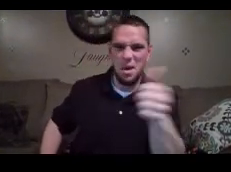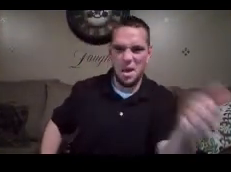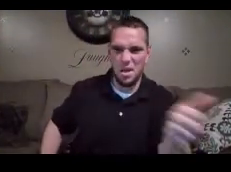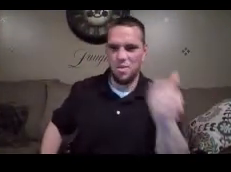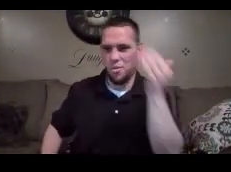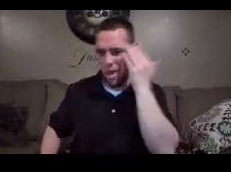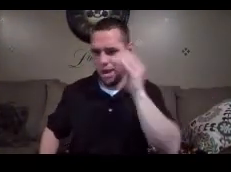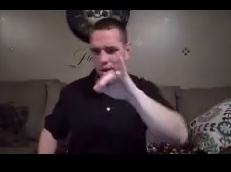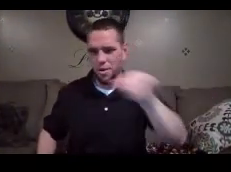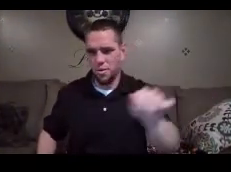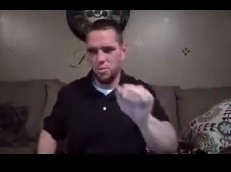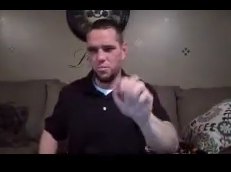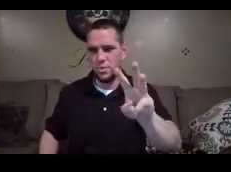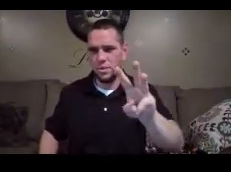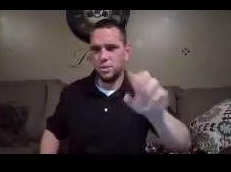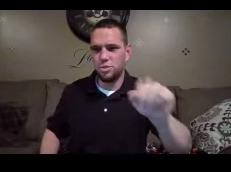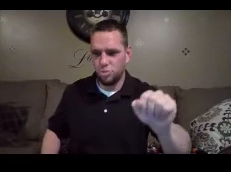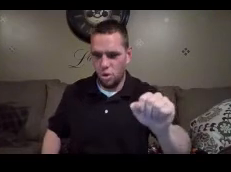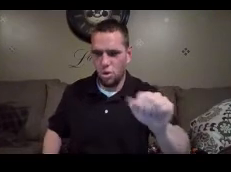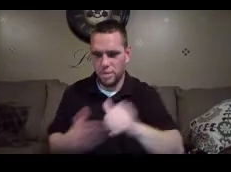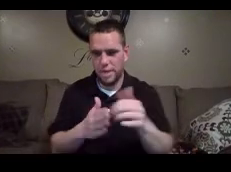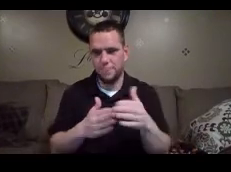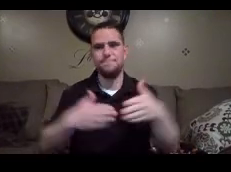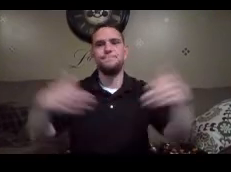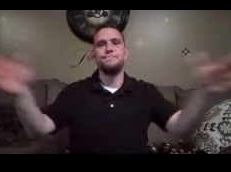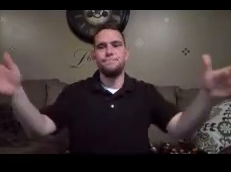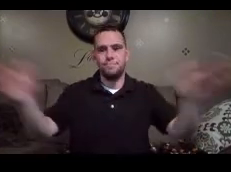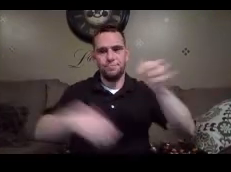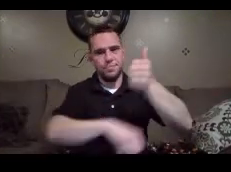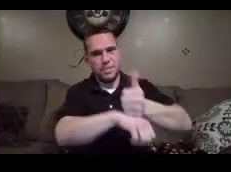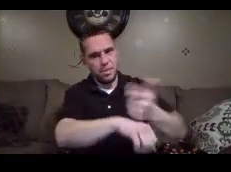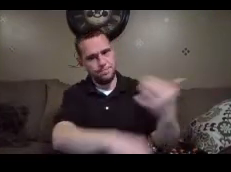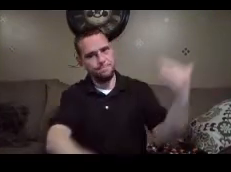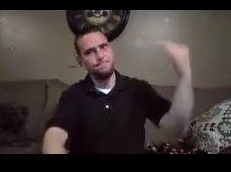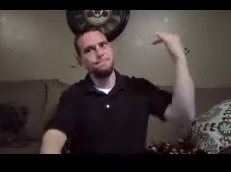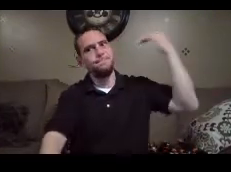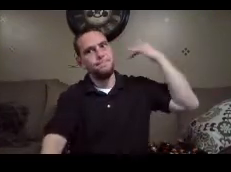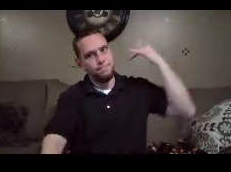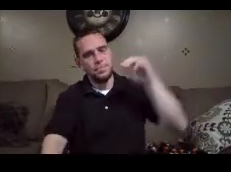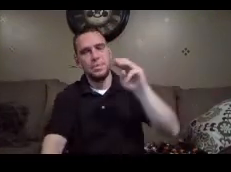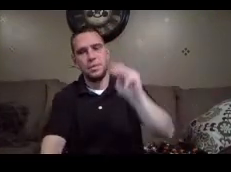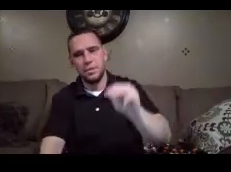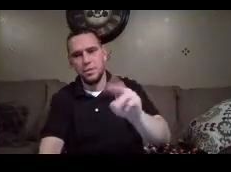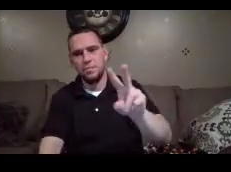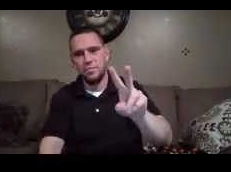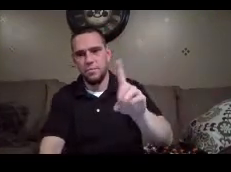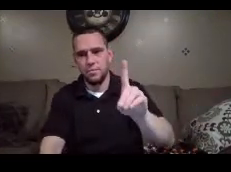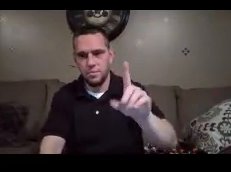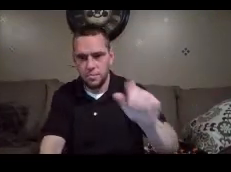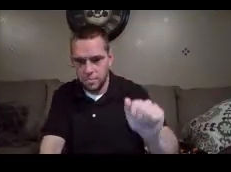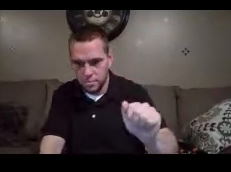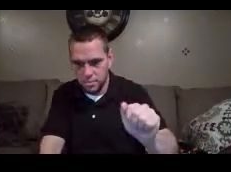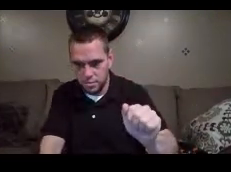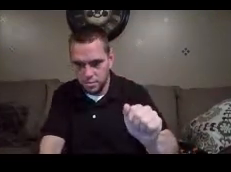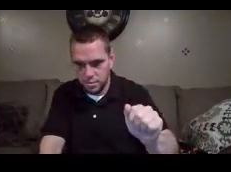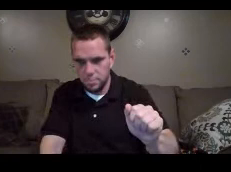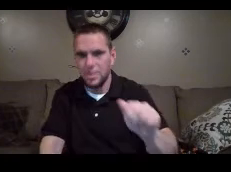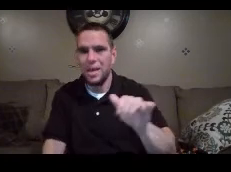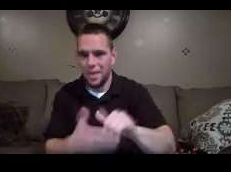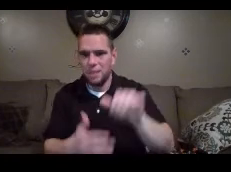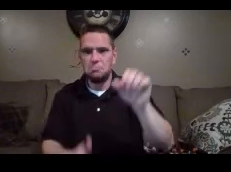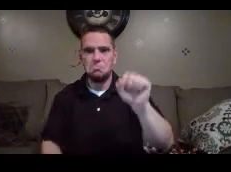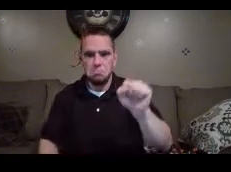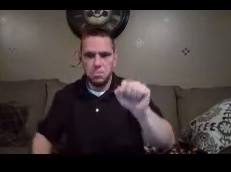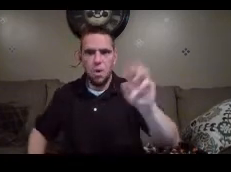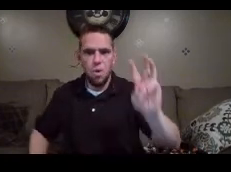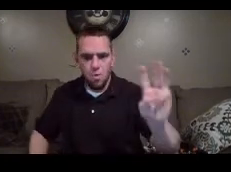reader that's been around for a long time. NVDA is actually open source software, so it's